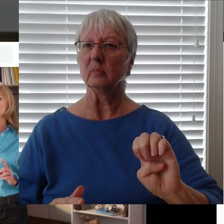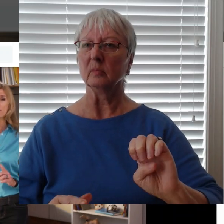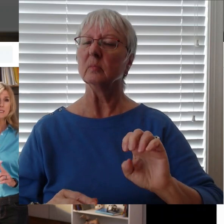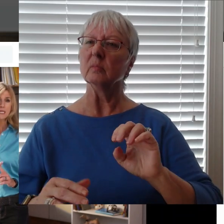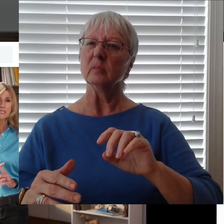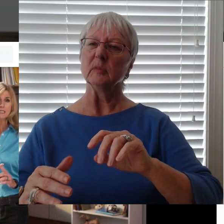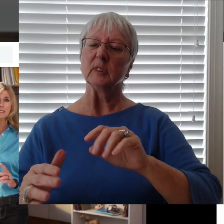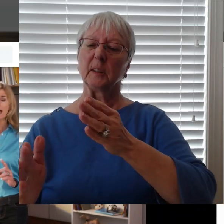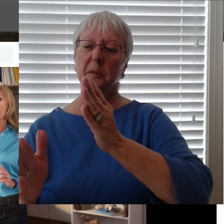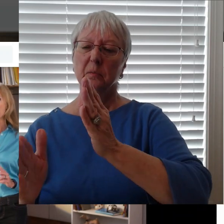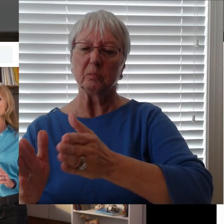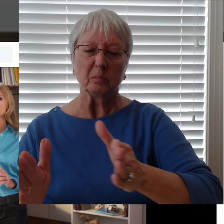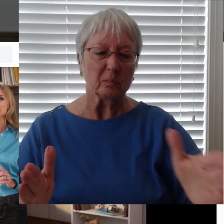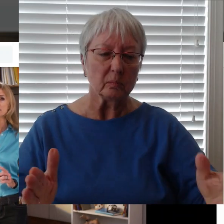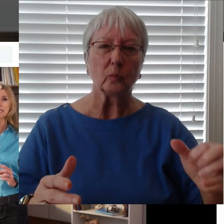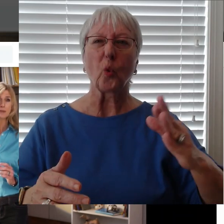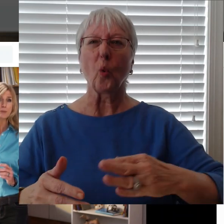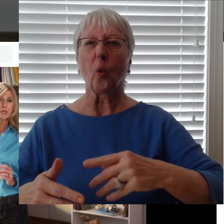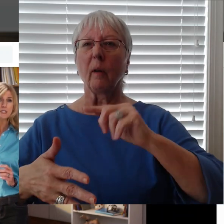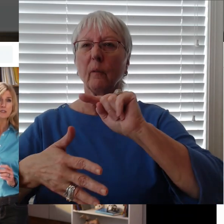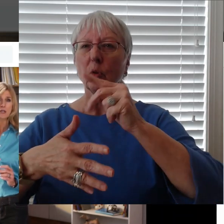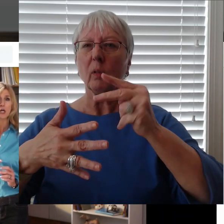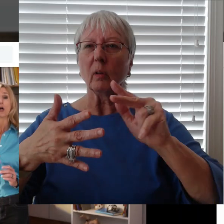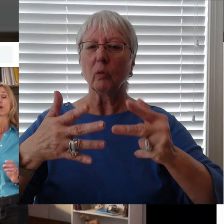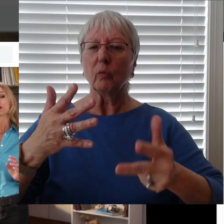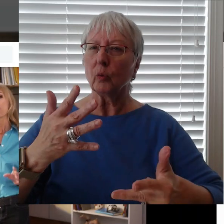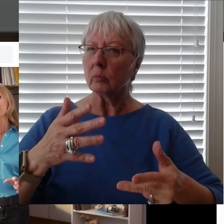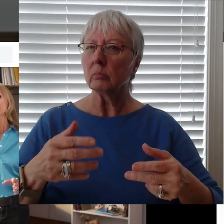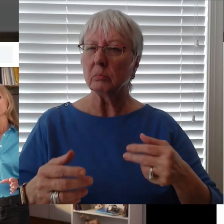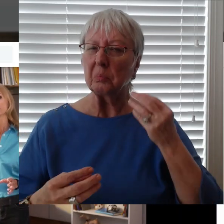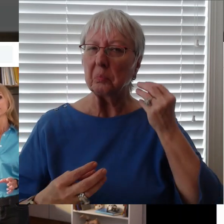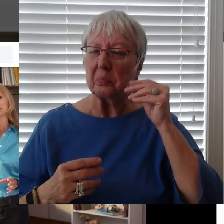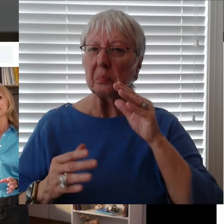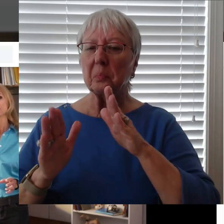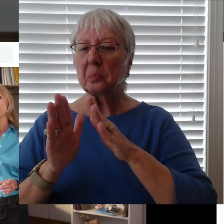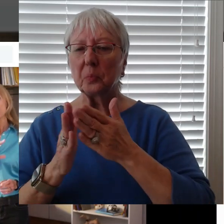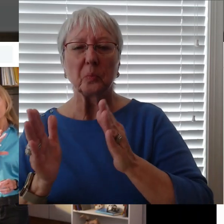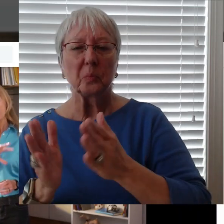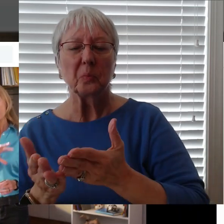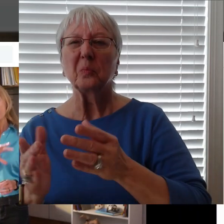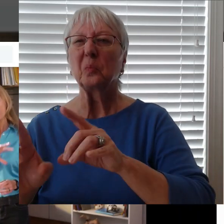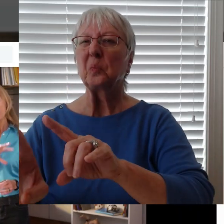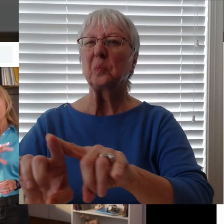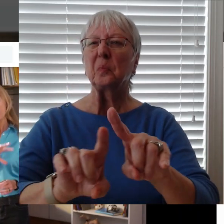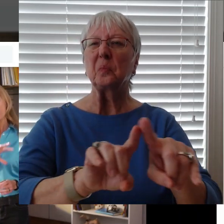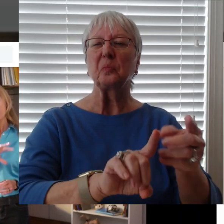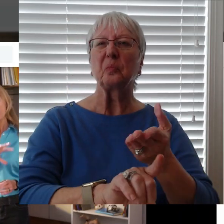animation, websites, apps, and ebooks require visual linkage to hold